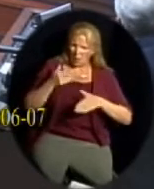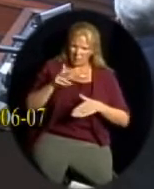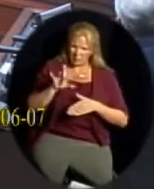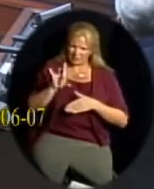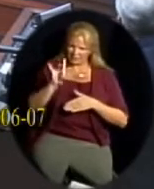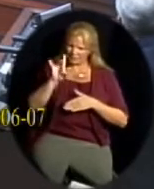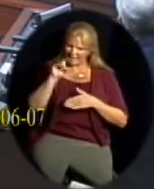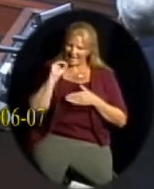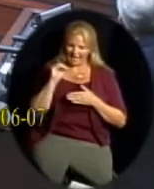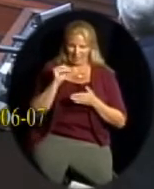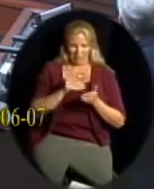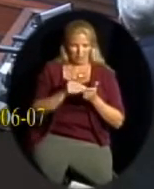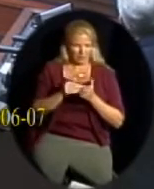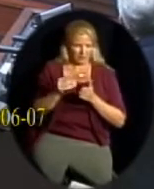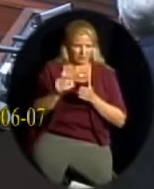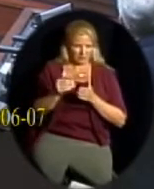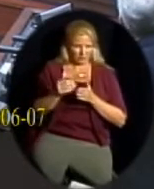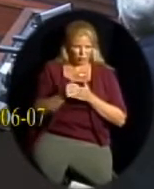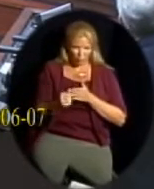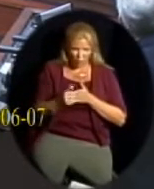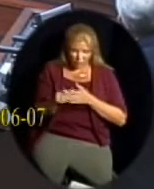expenditures.